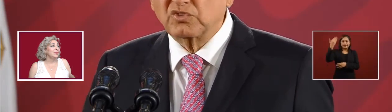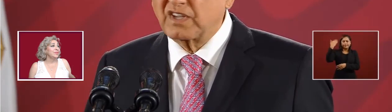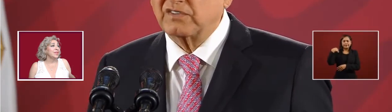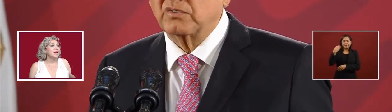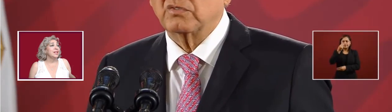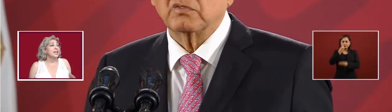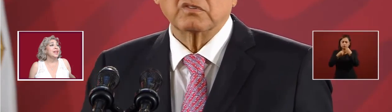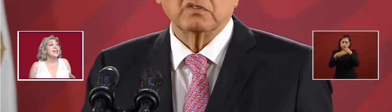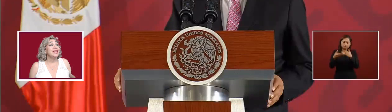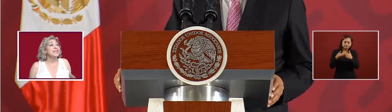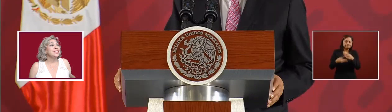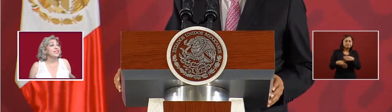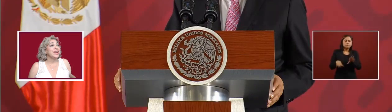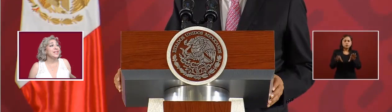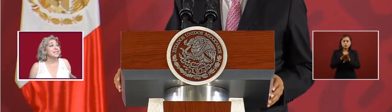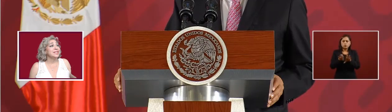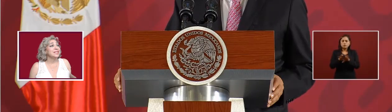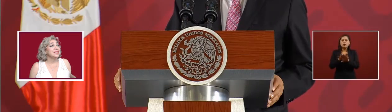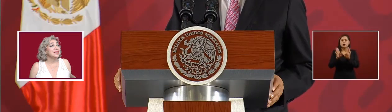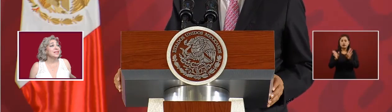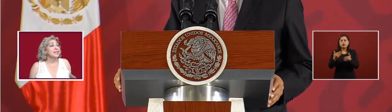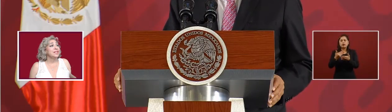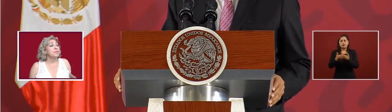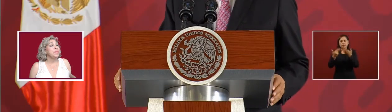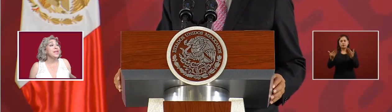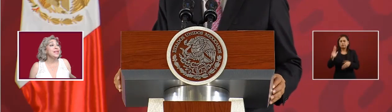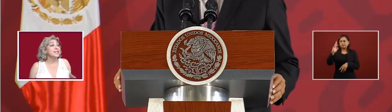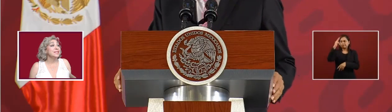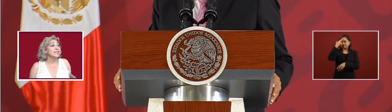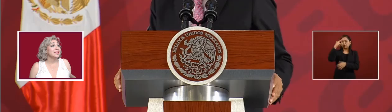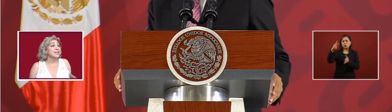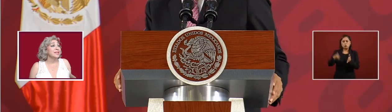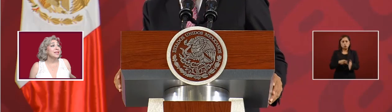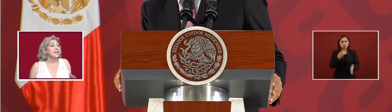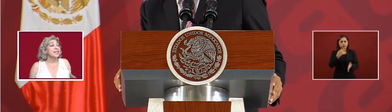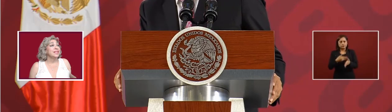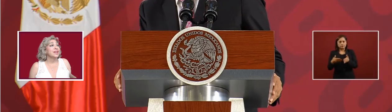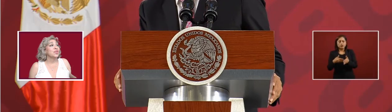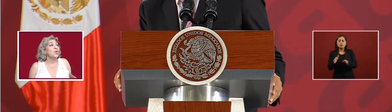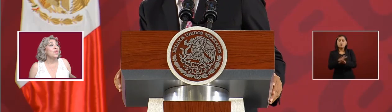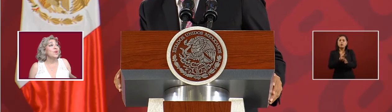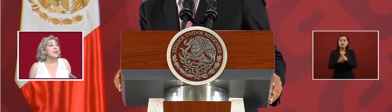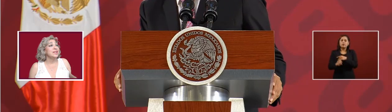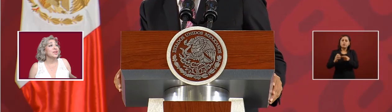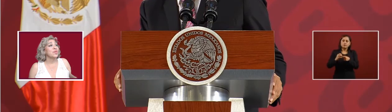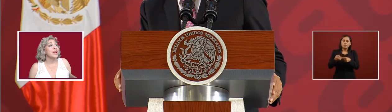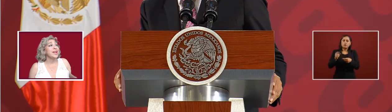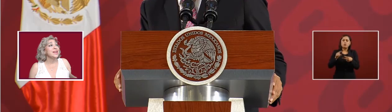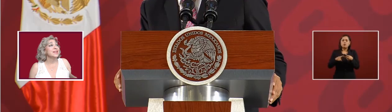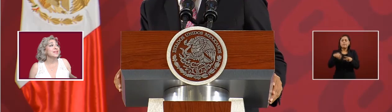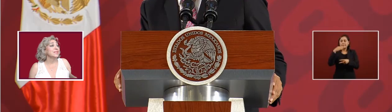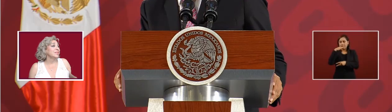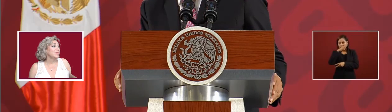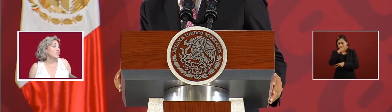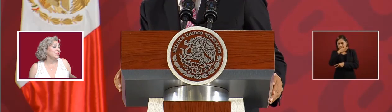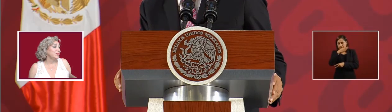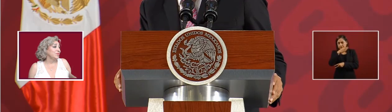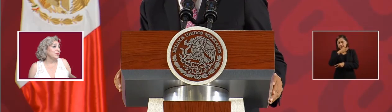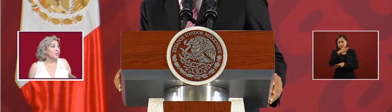in lots of cases the bean the corn the grain